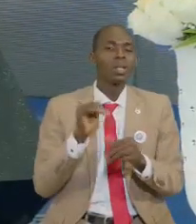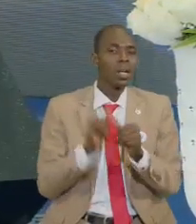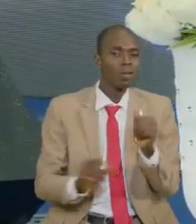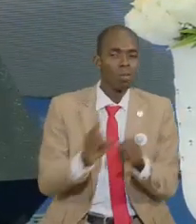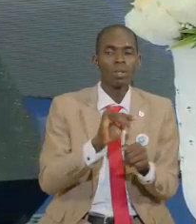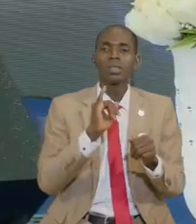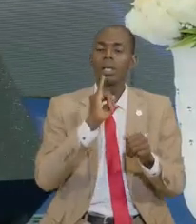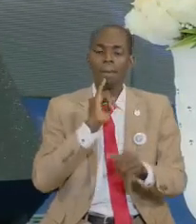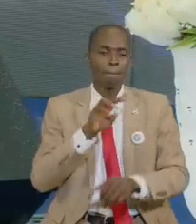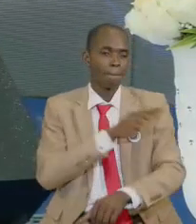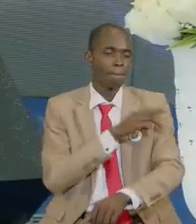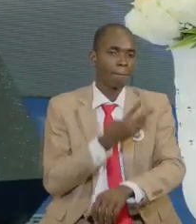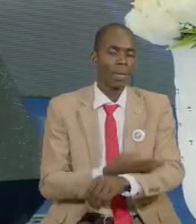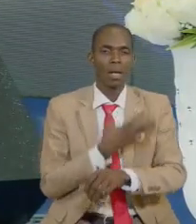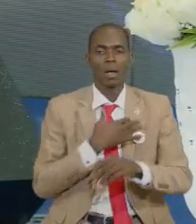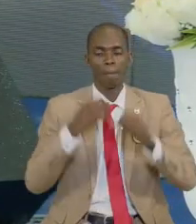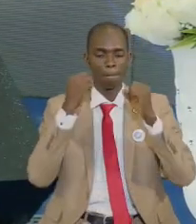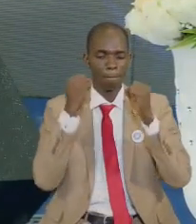powerful.